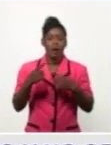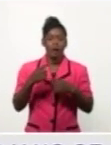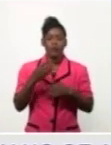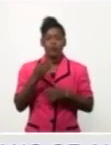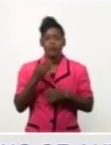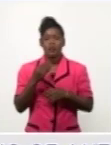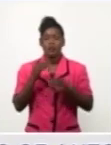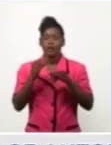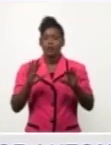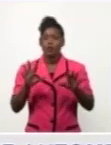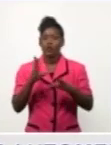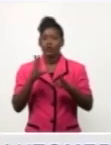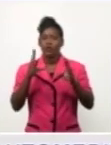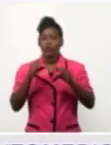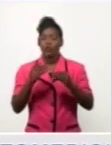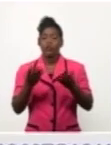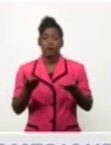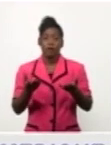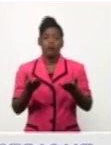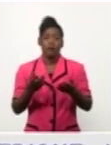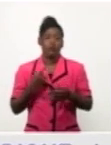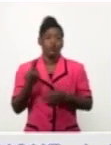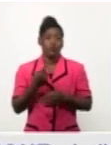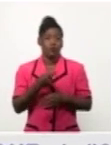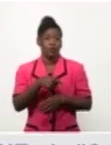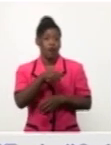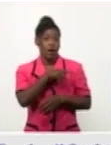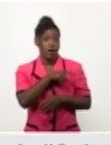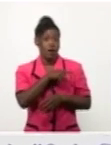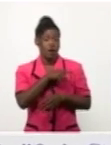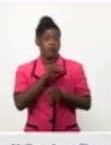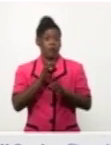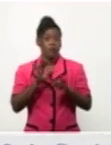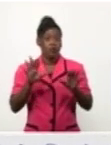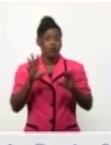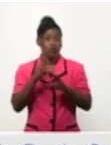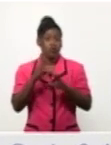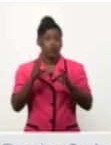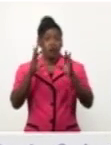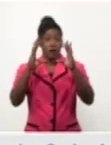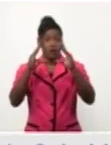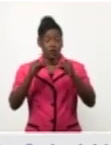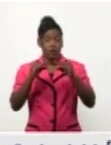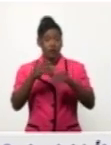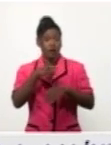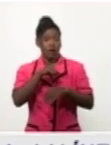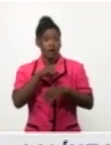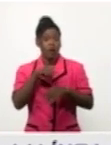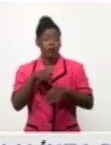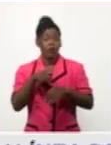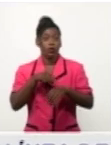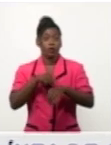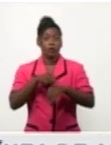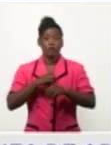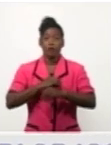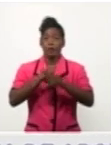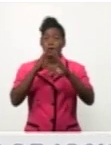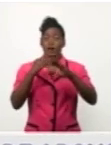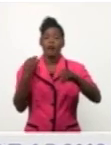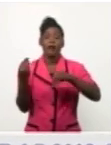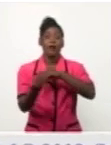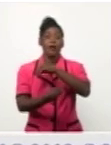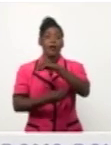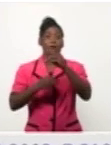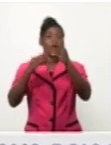why using 12 midnight and we used that time as a closing cut,